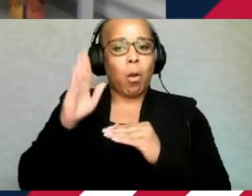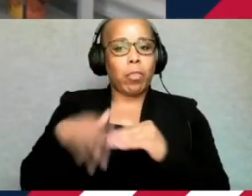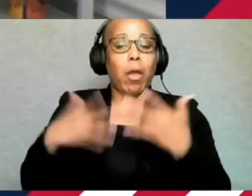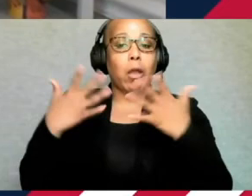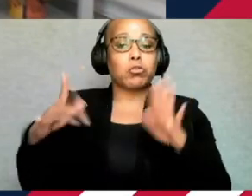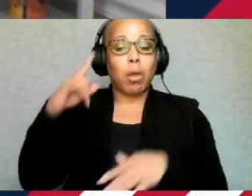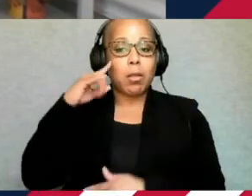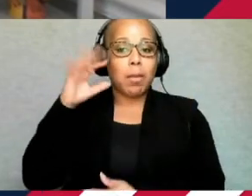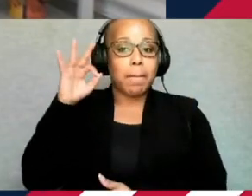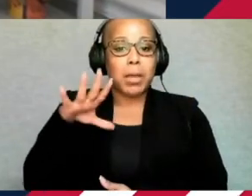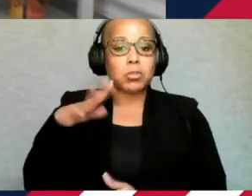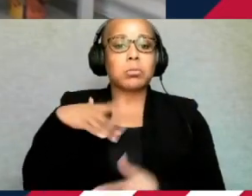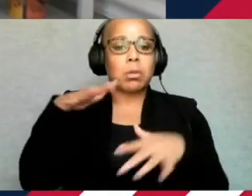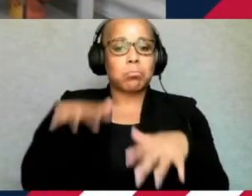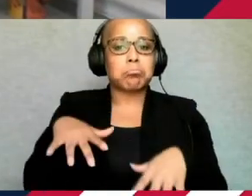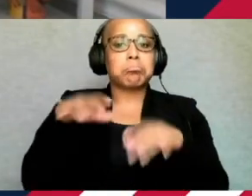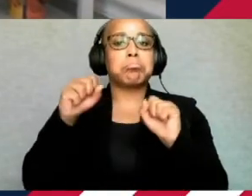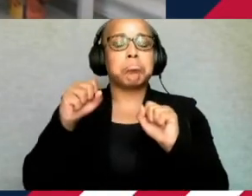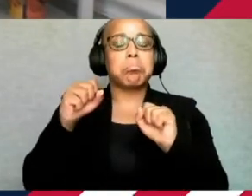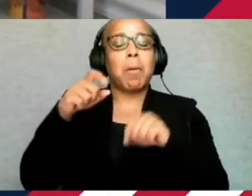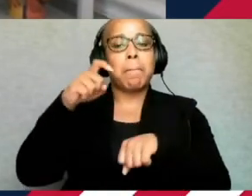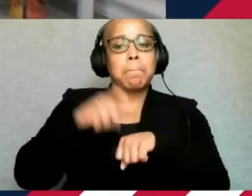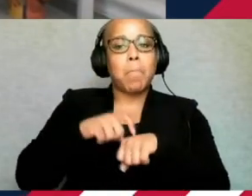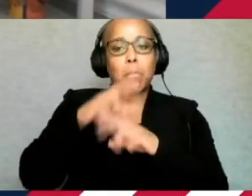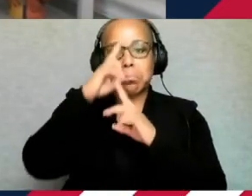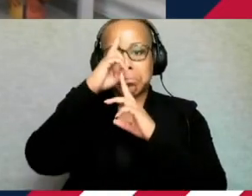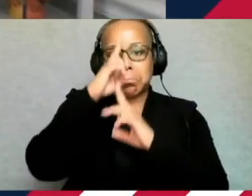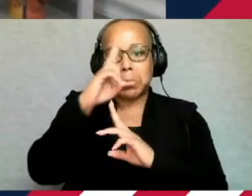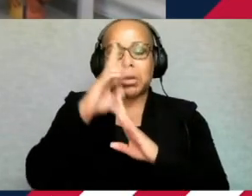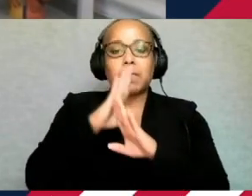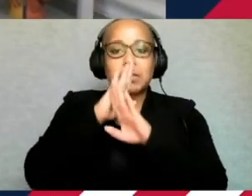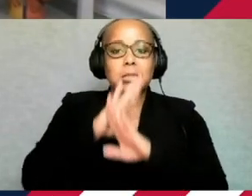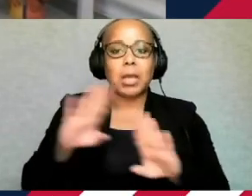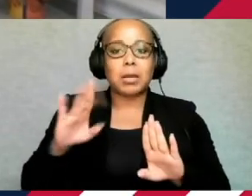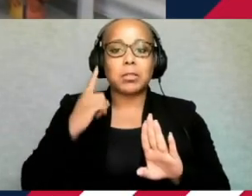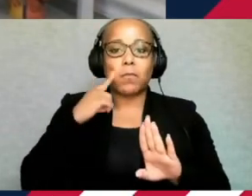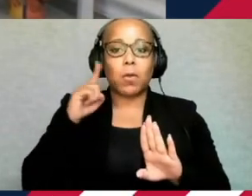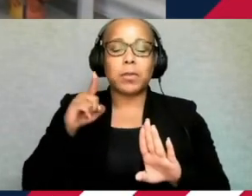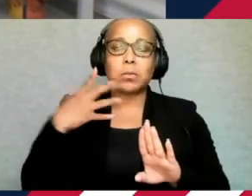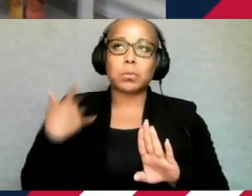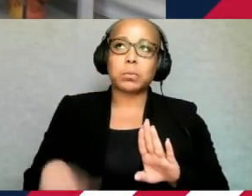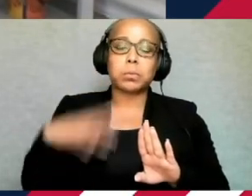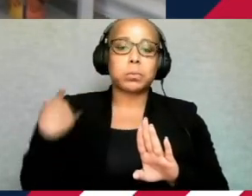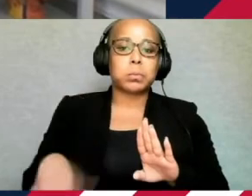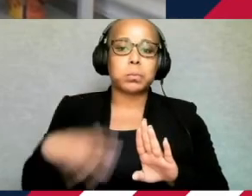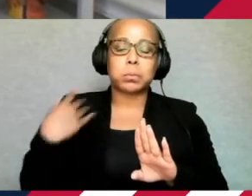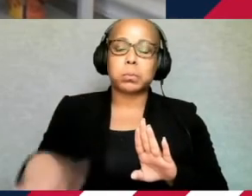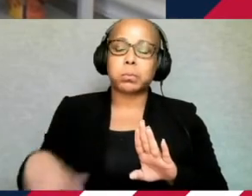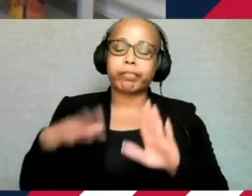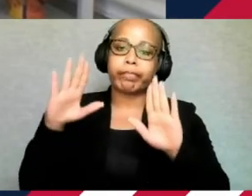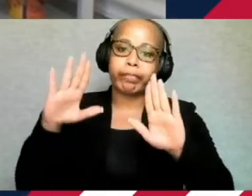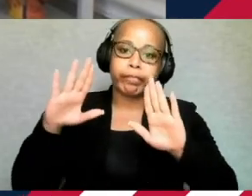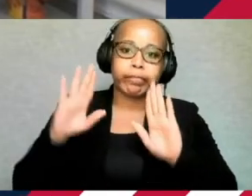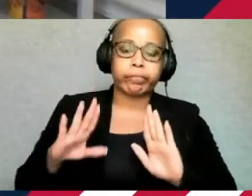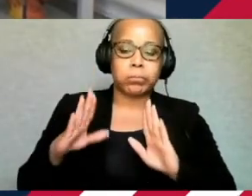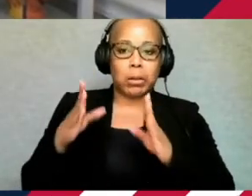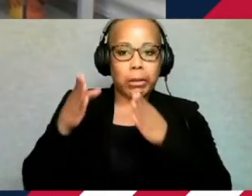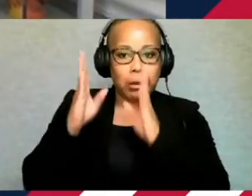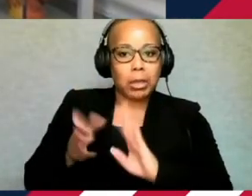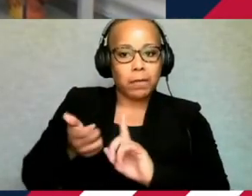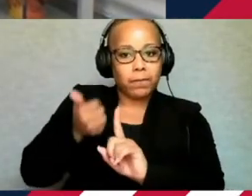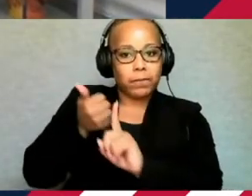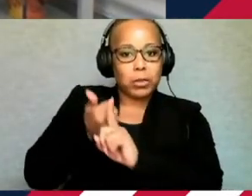a moment of silence for this legendary, iconic individual who